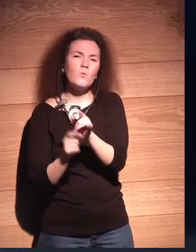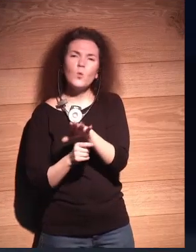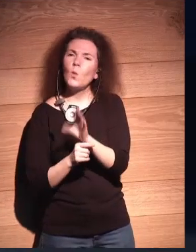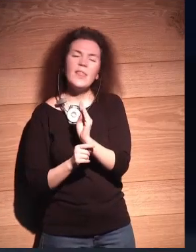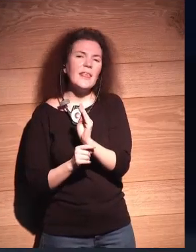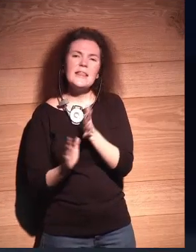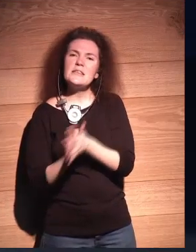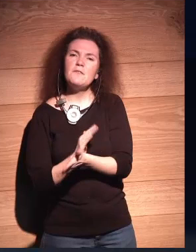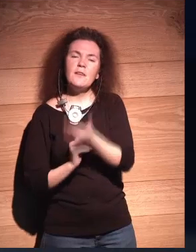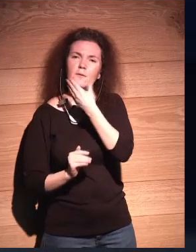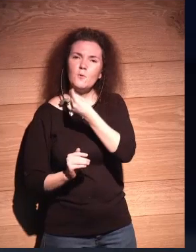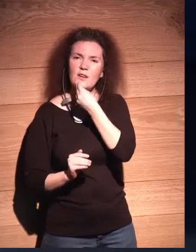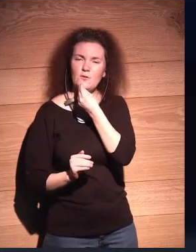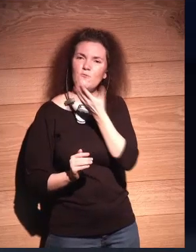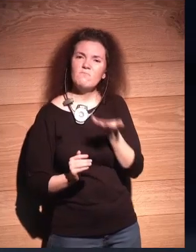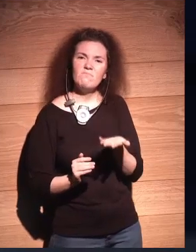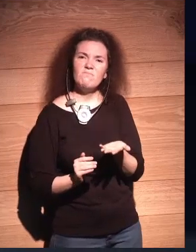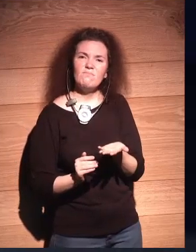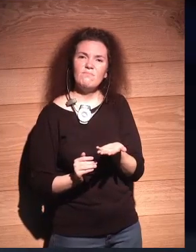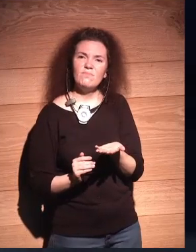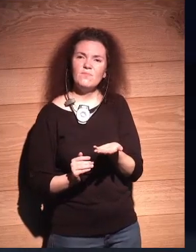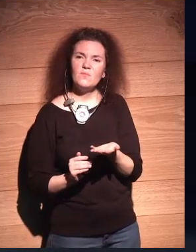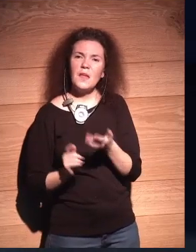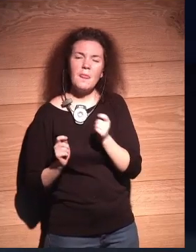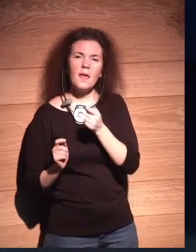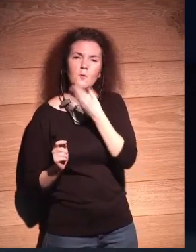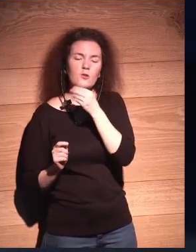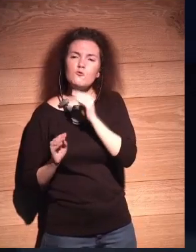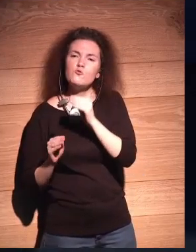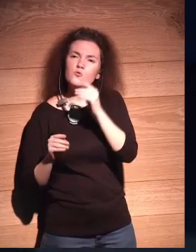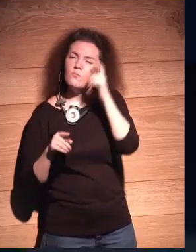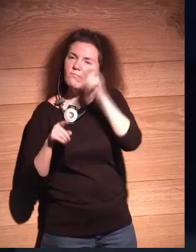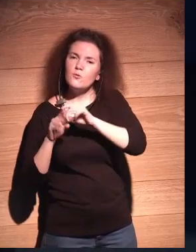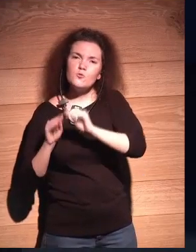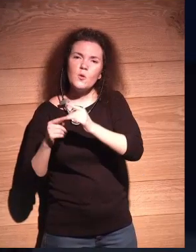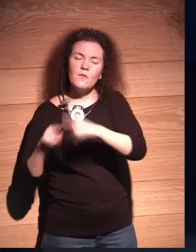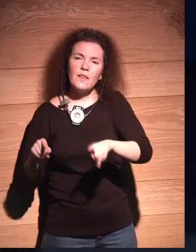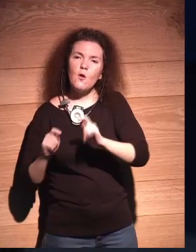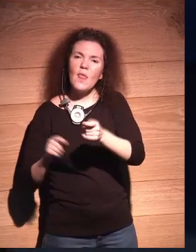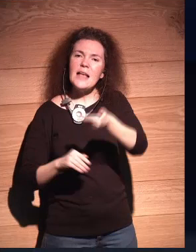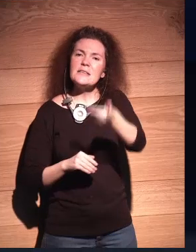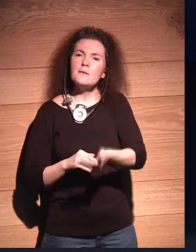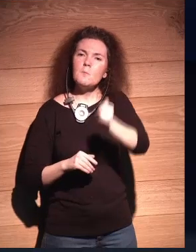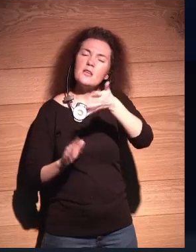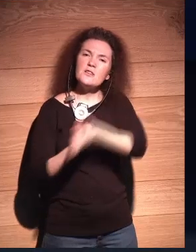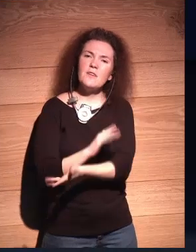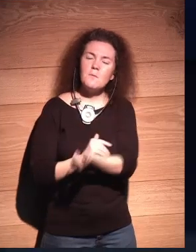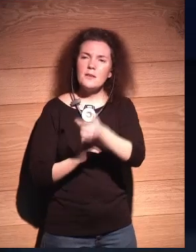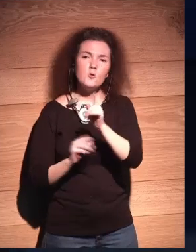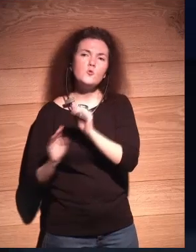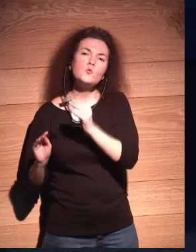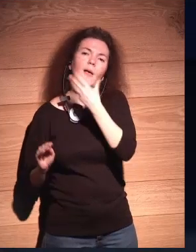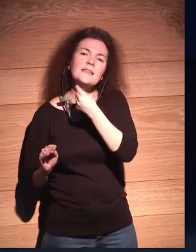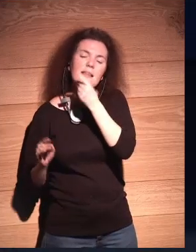we have two legs, two arms, a bicameral brain. Why? And their aesthetic is more towards something